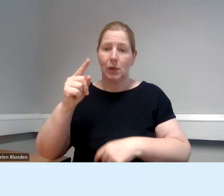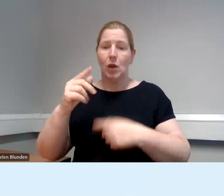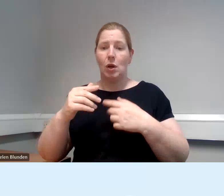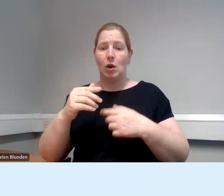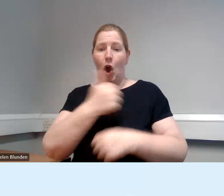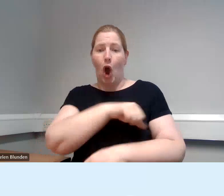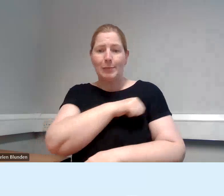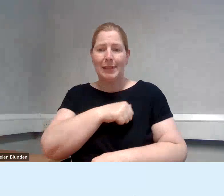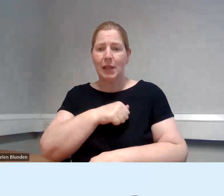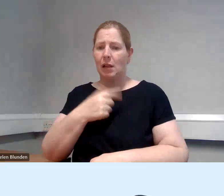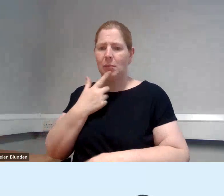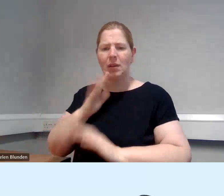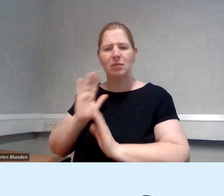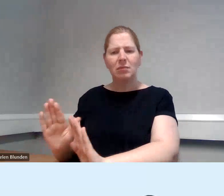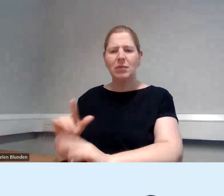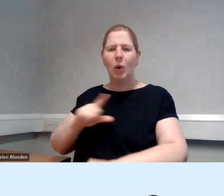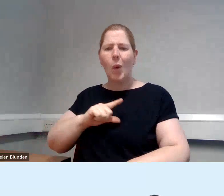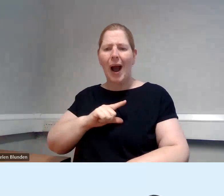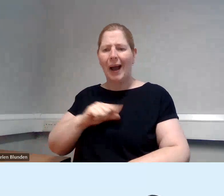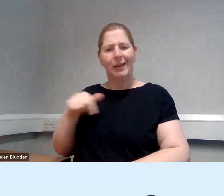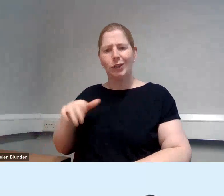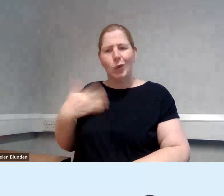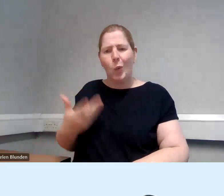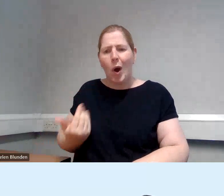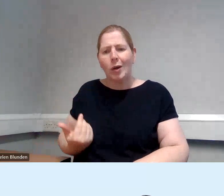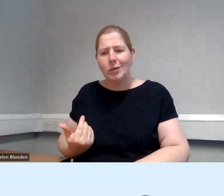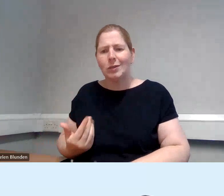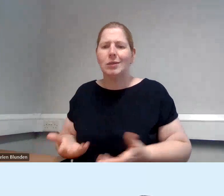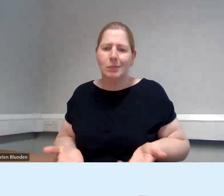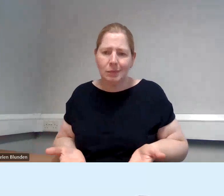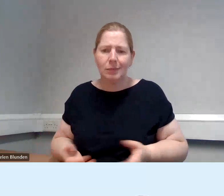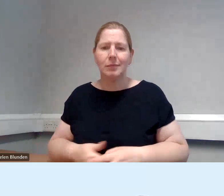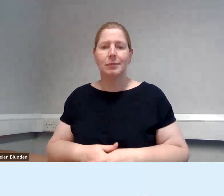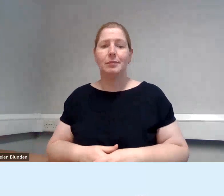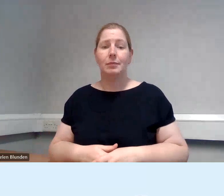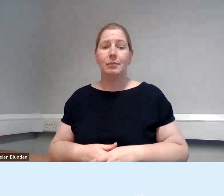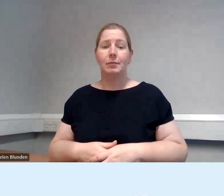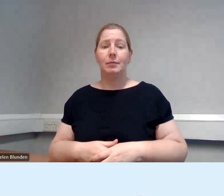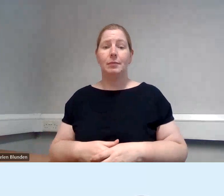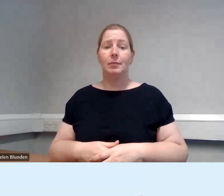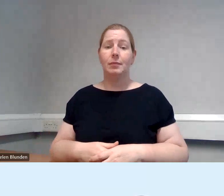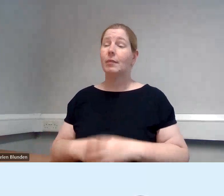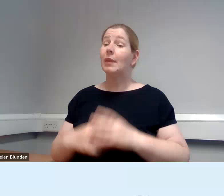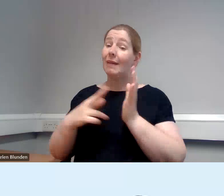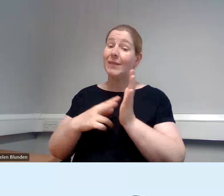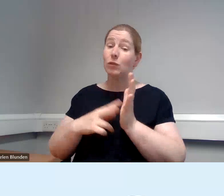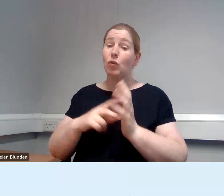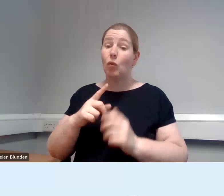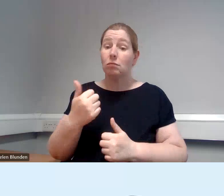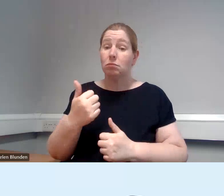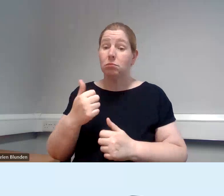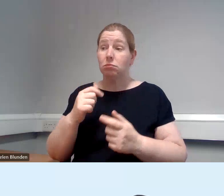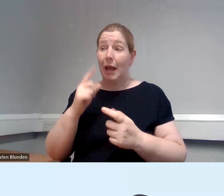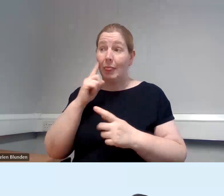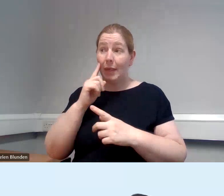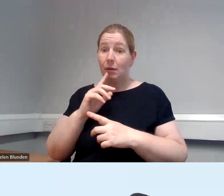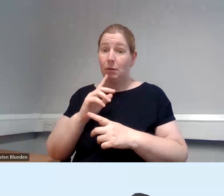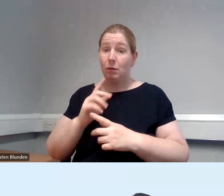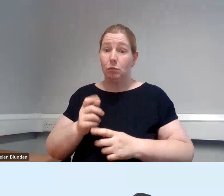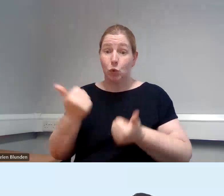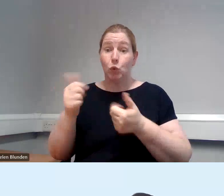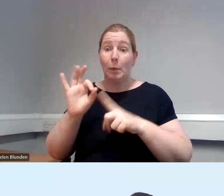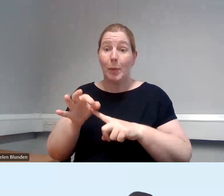why? Why she doesn't want to go there. Anyway, sorry. No, I think all valid concerns and points to raise,